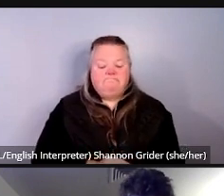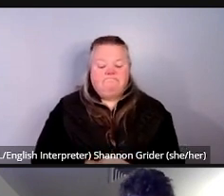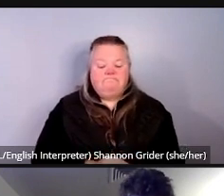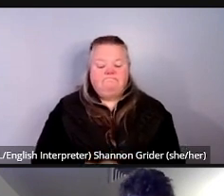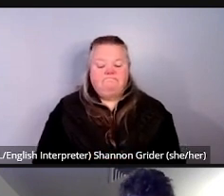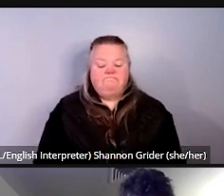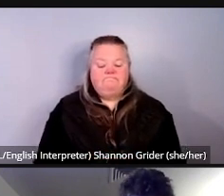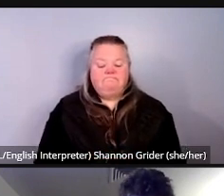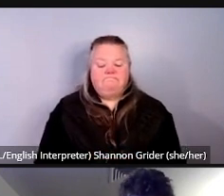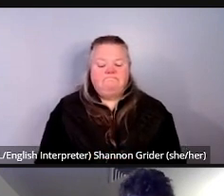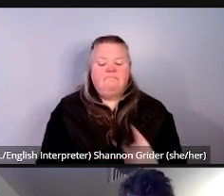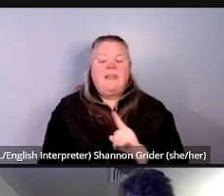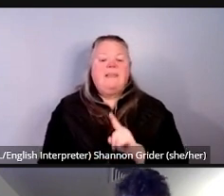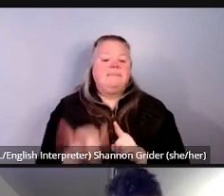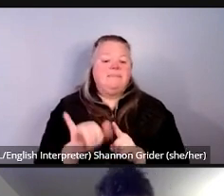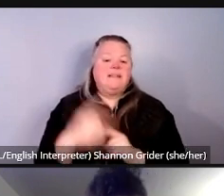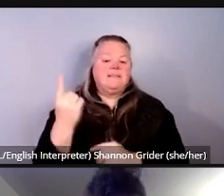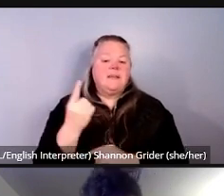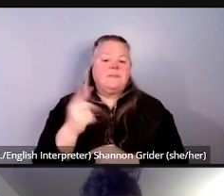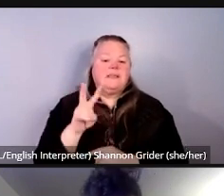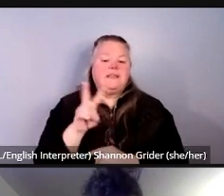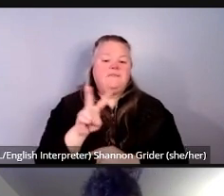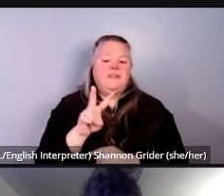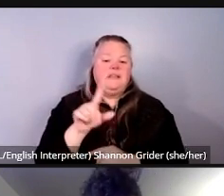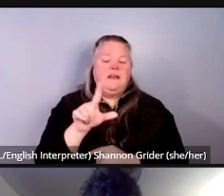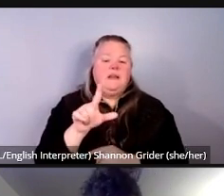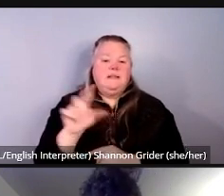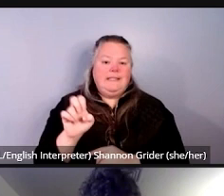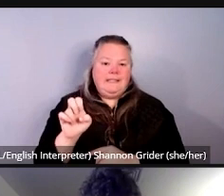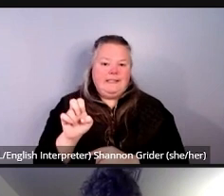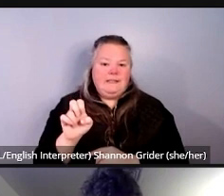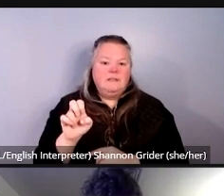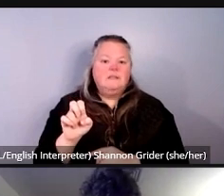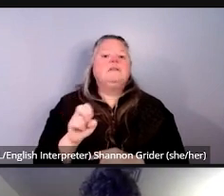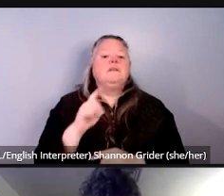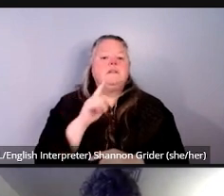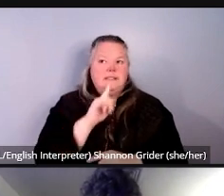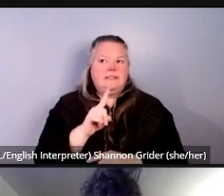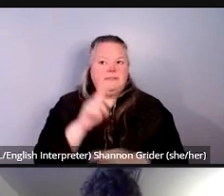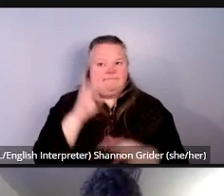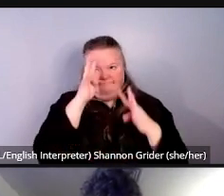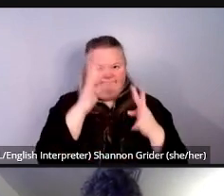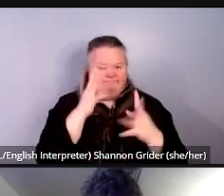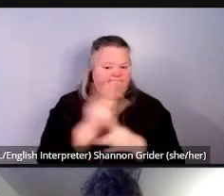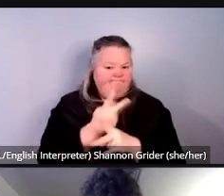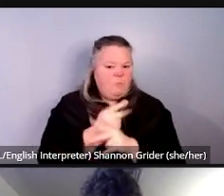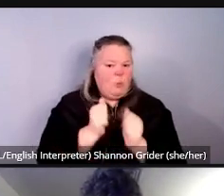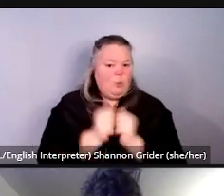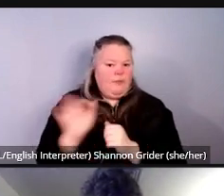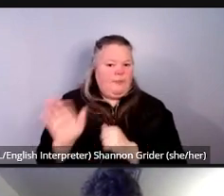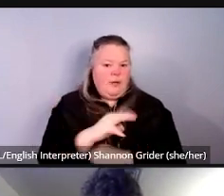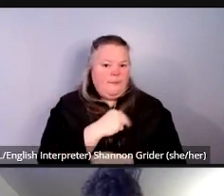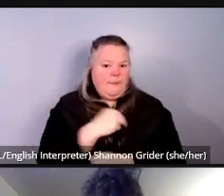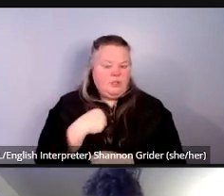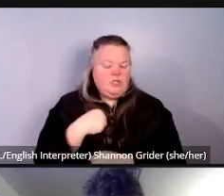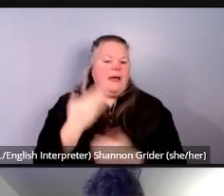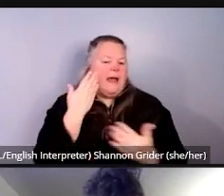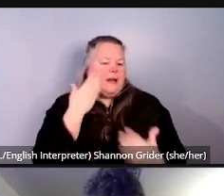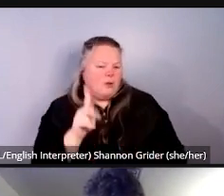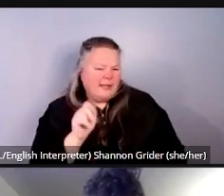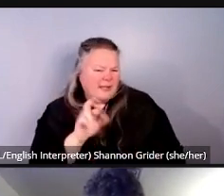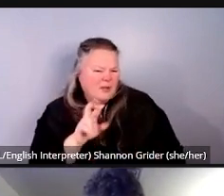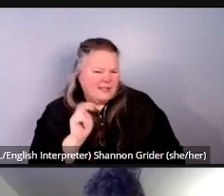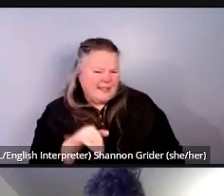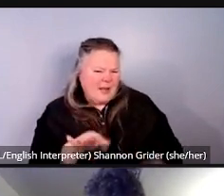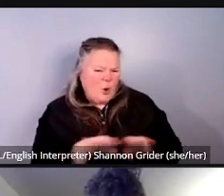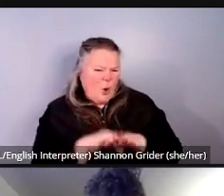VLE is working on, registering from within their own membership. So I'm not sure, Karen, if that is open to other committee members